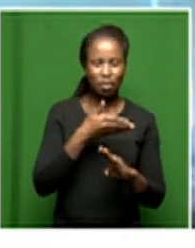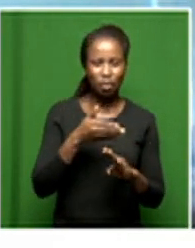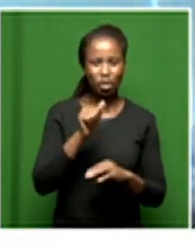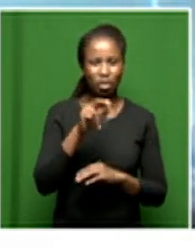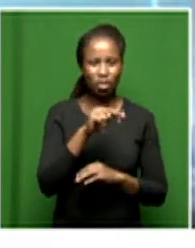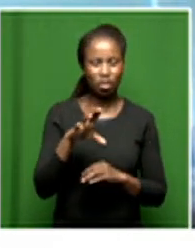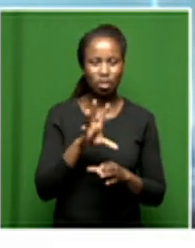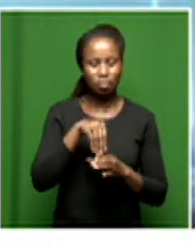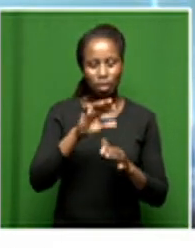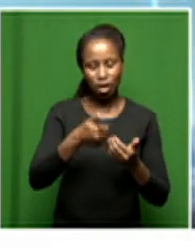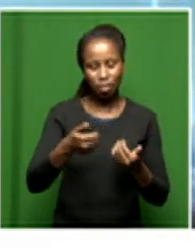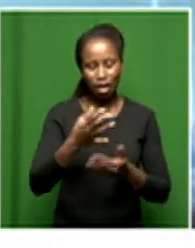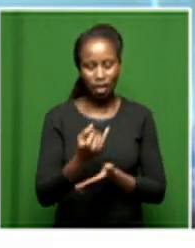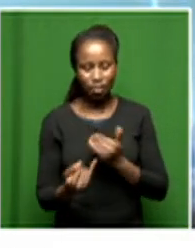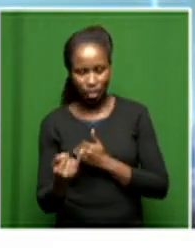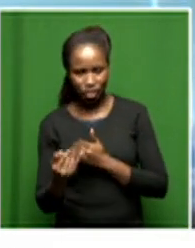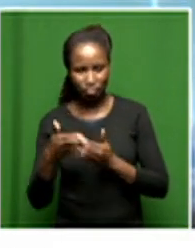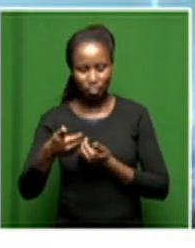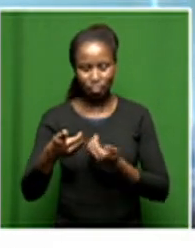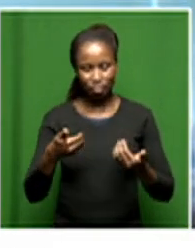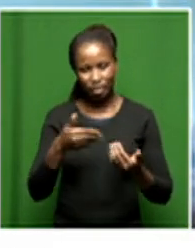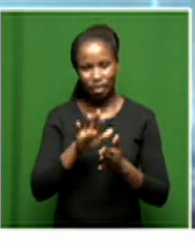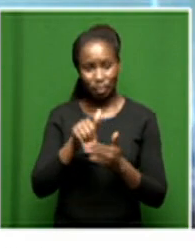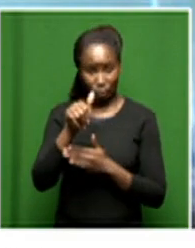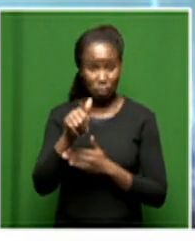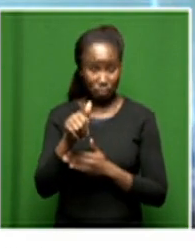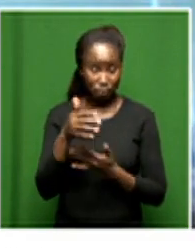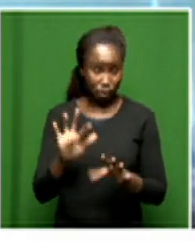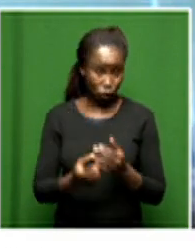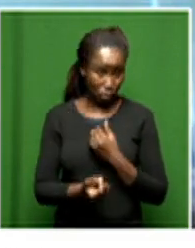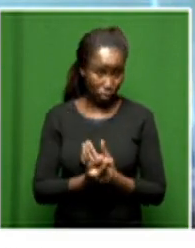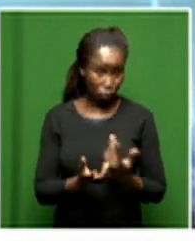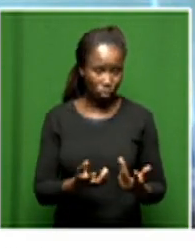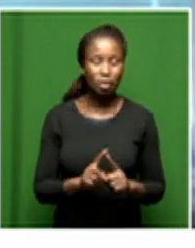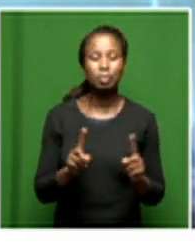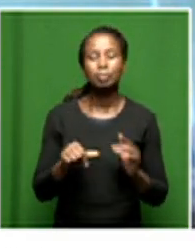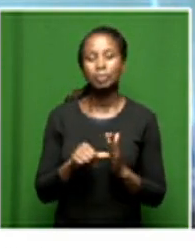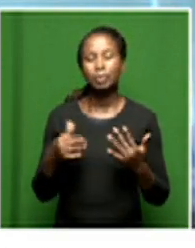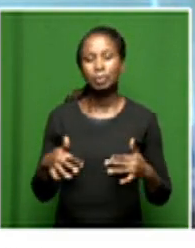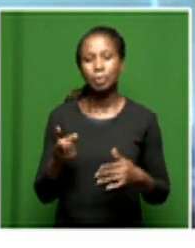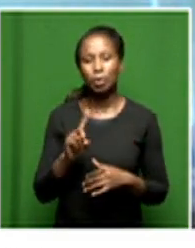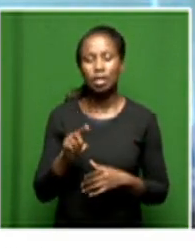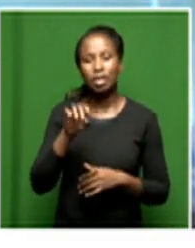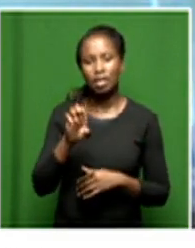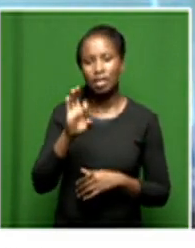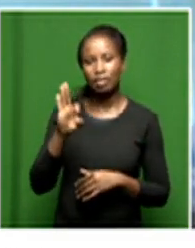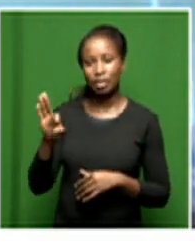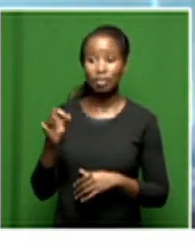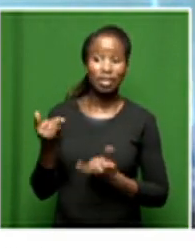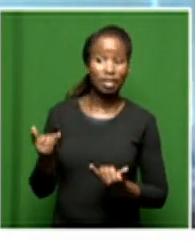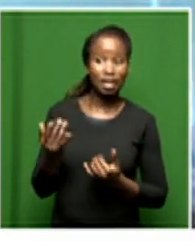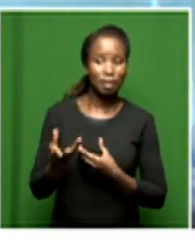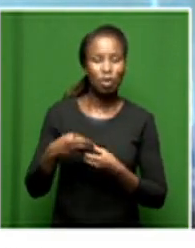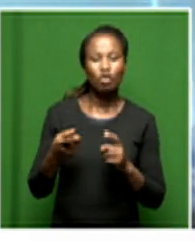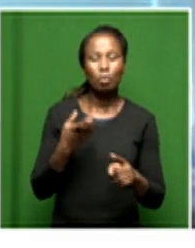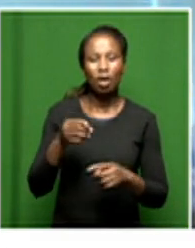as an independent in 2016, which split the vote. But what was more important was that they blunted the EFF's growth in eThekwini.